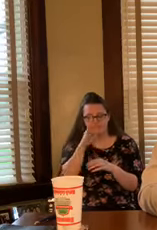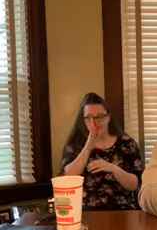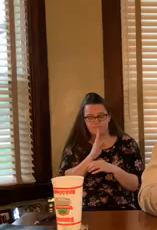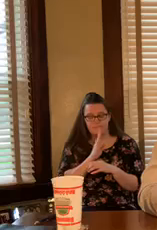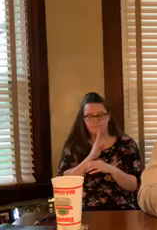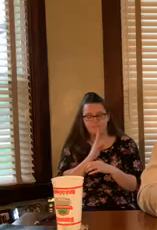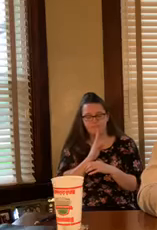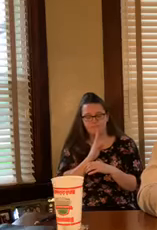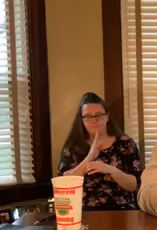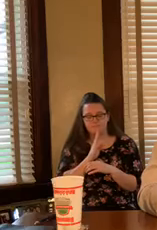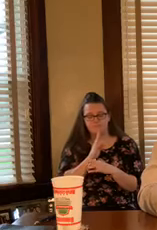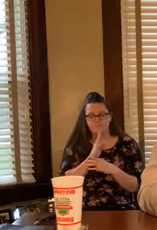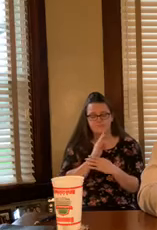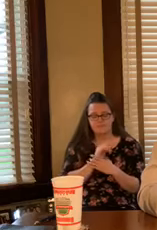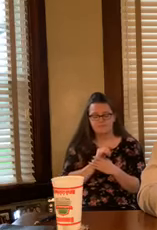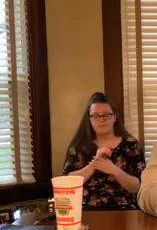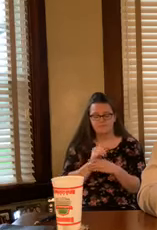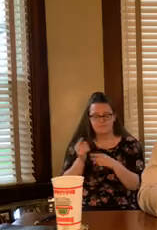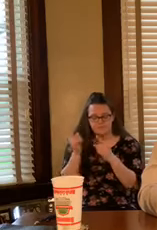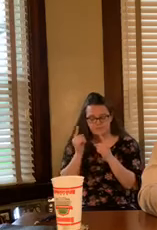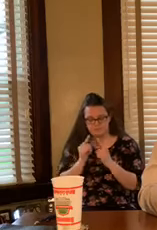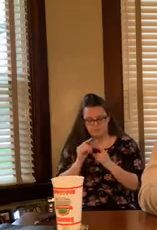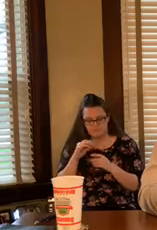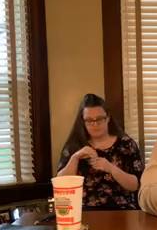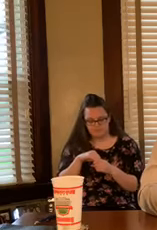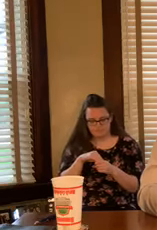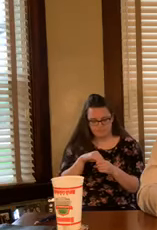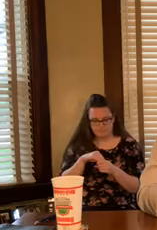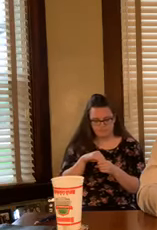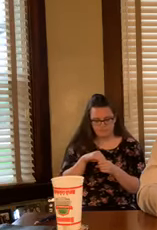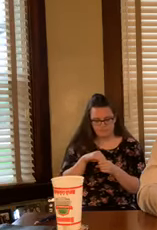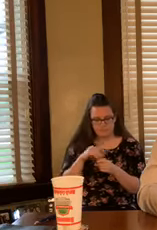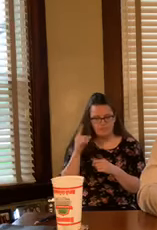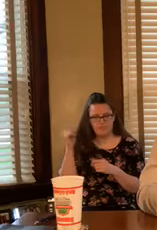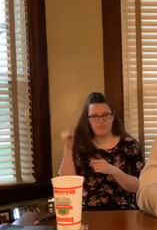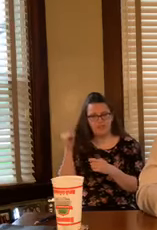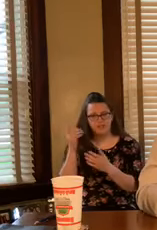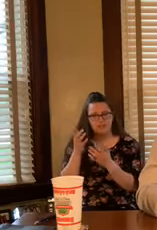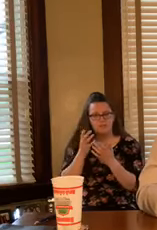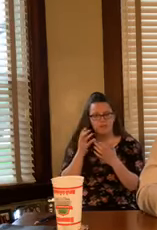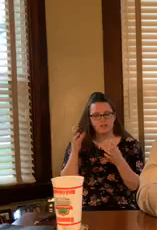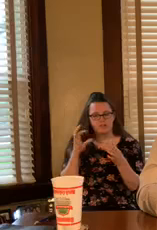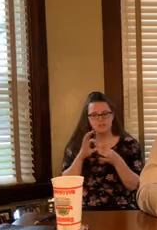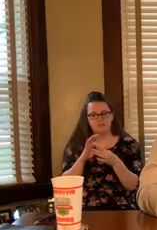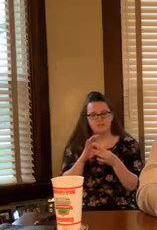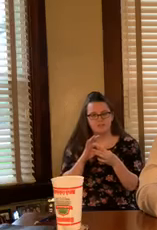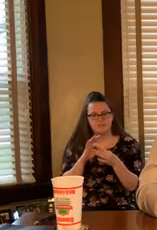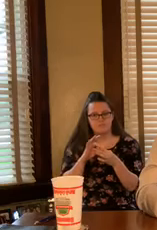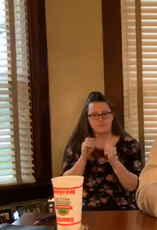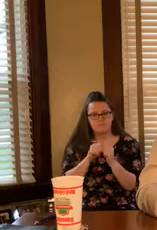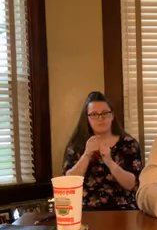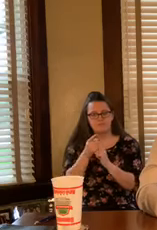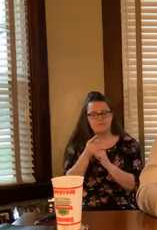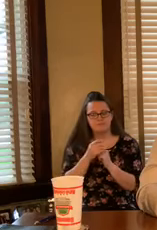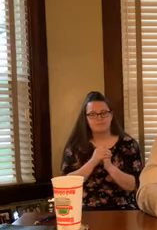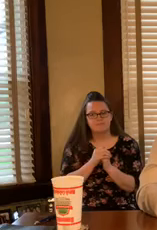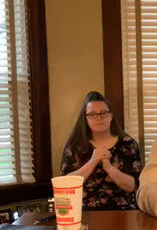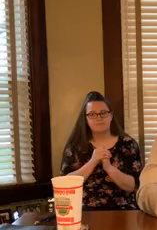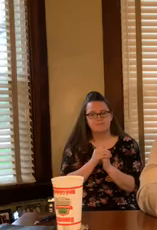God will come in. He desires a relationship with